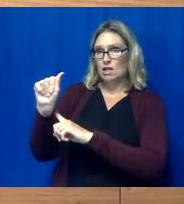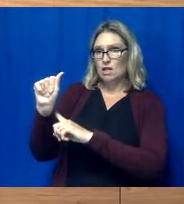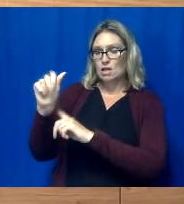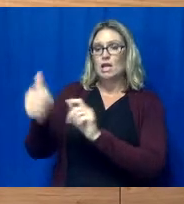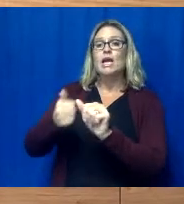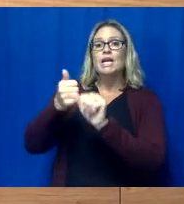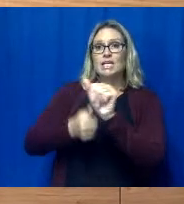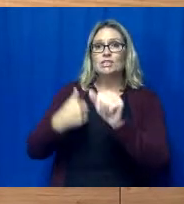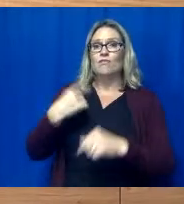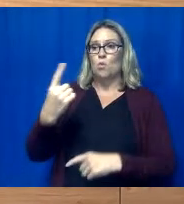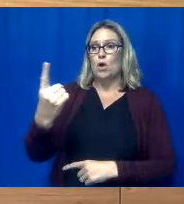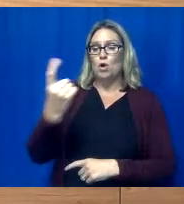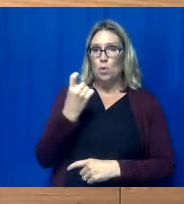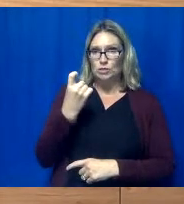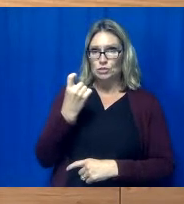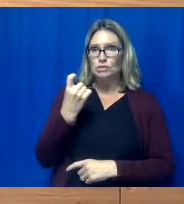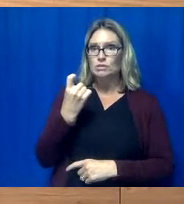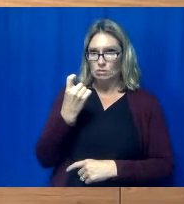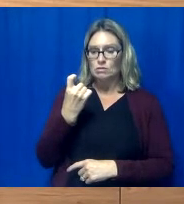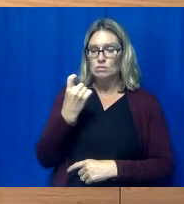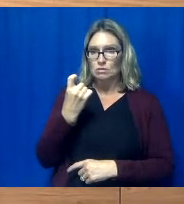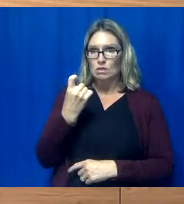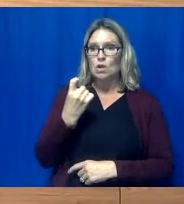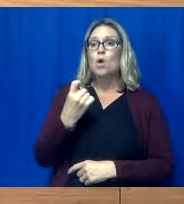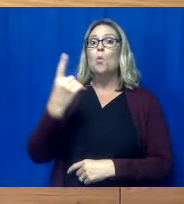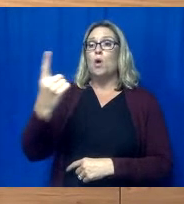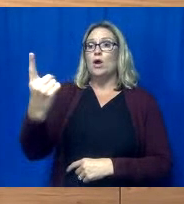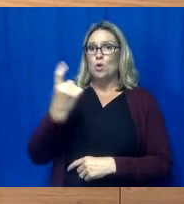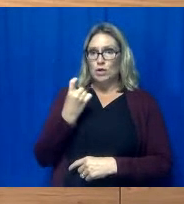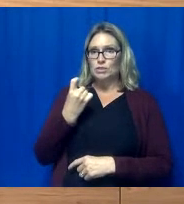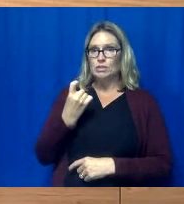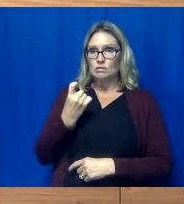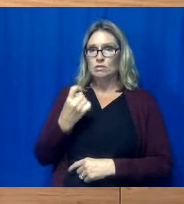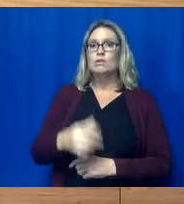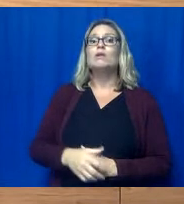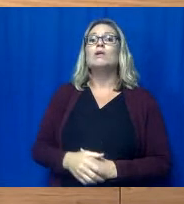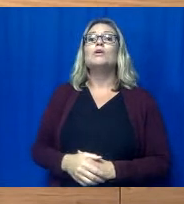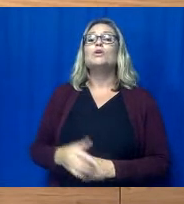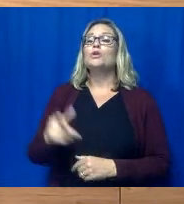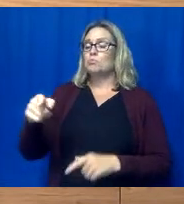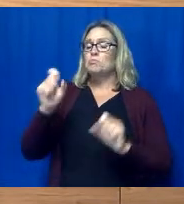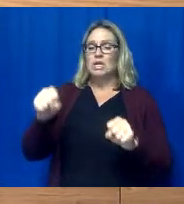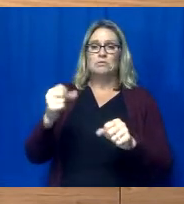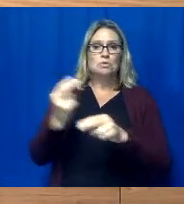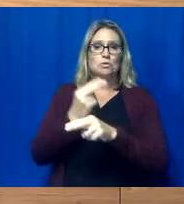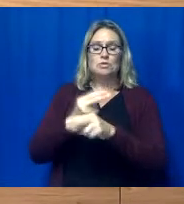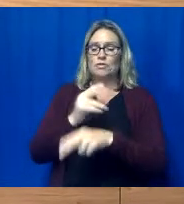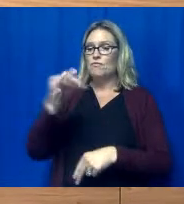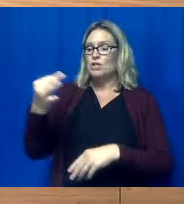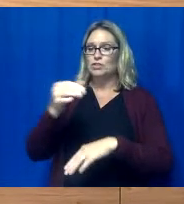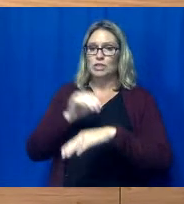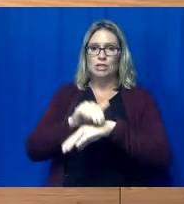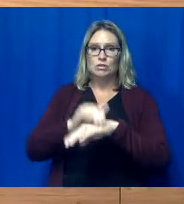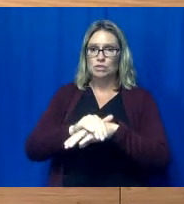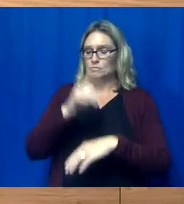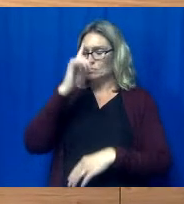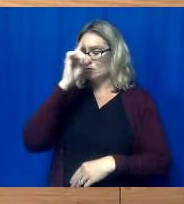question and a quick follow-up. You have the right to pose your questions in the official language of your choice.